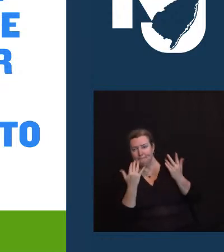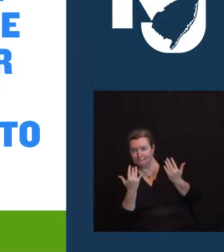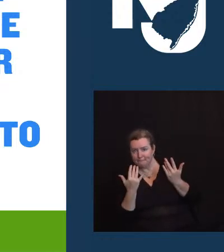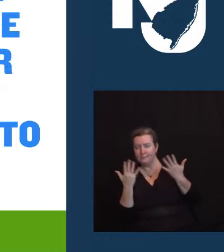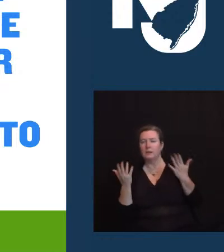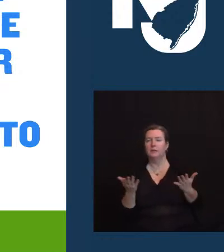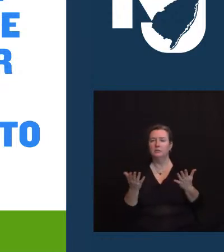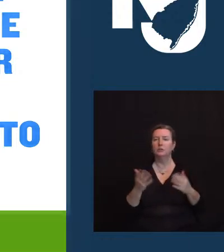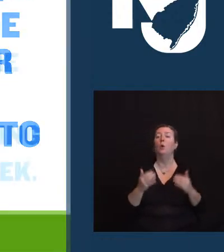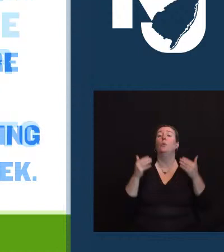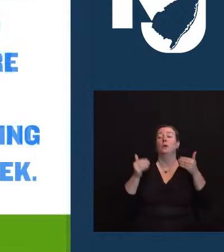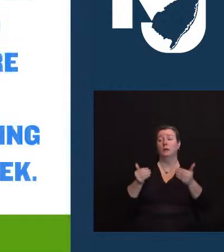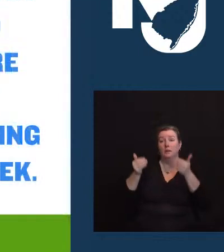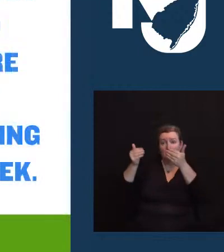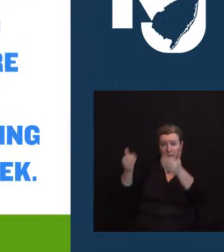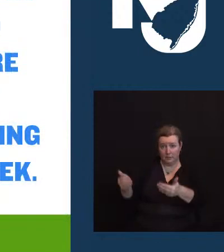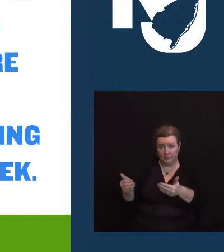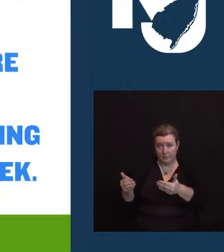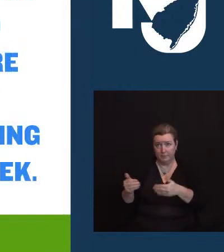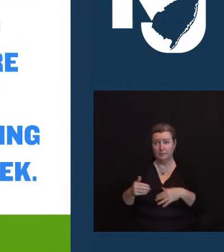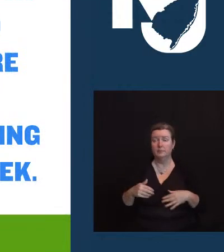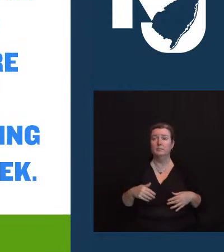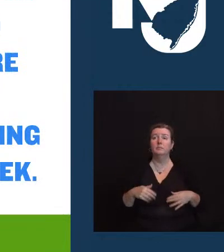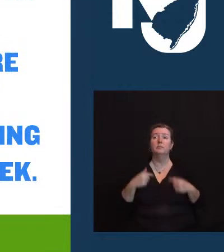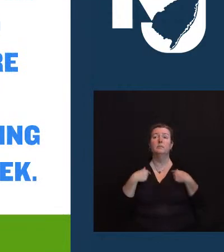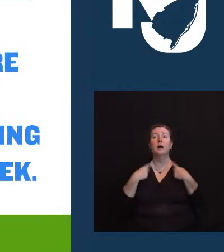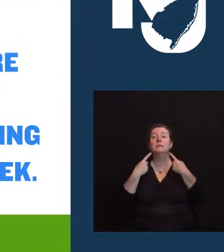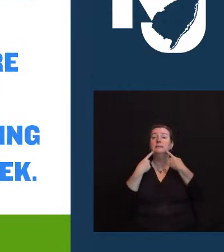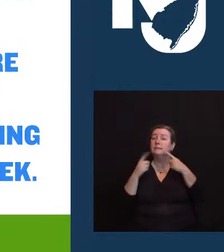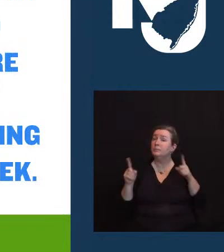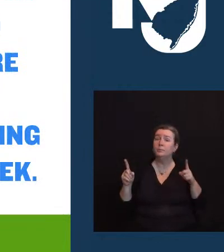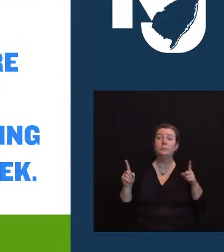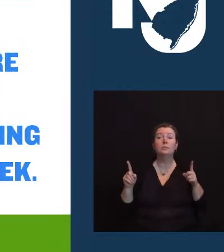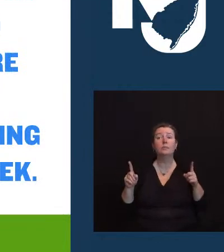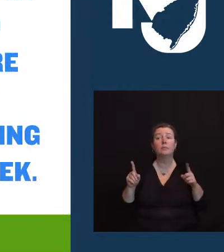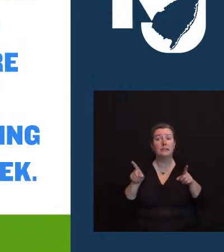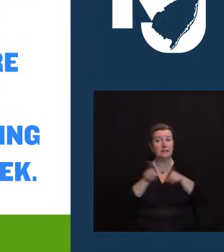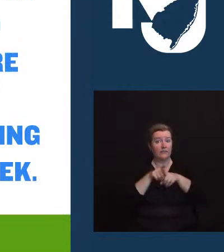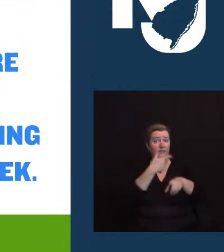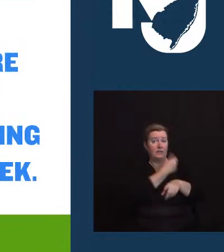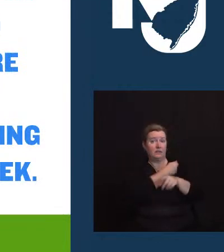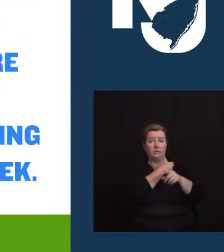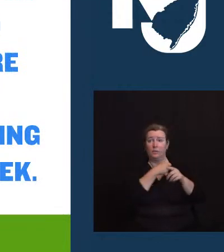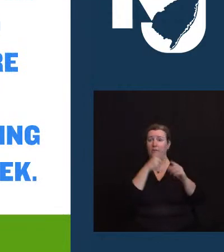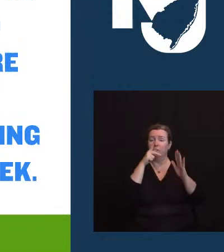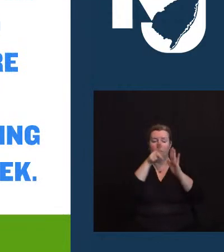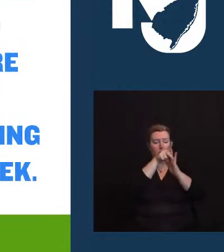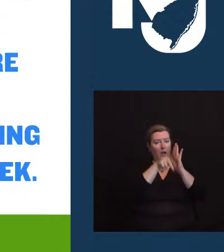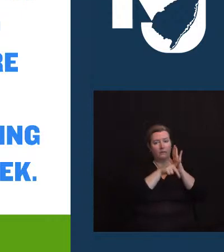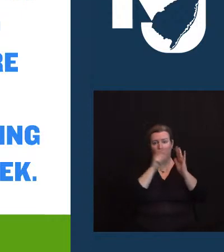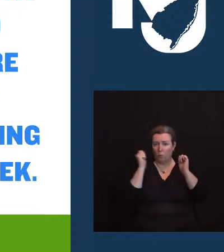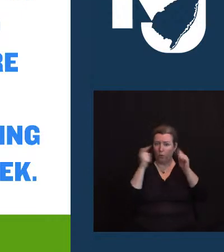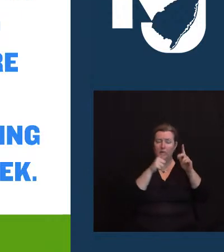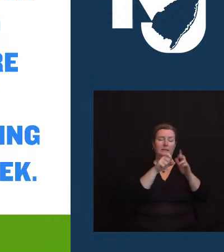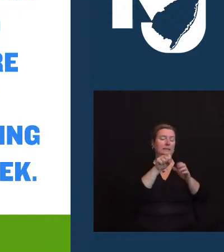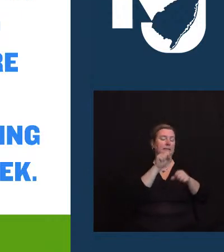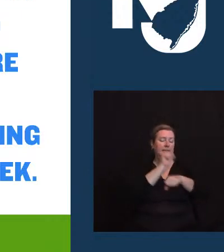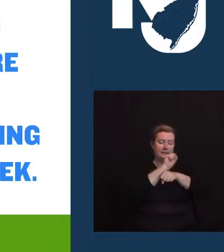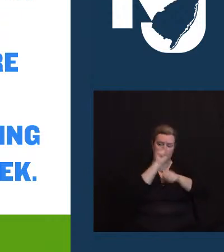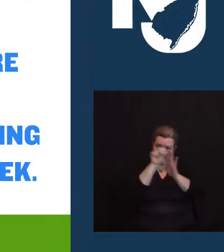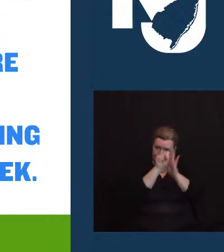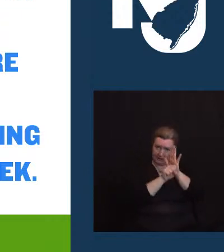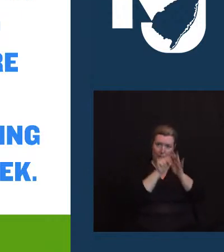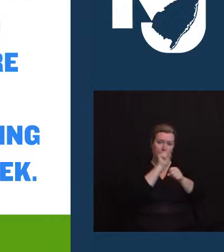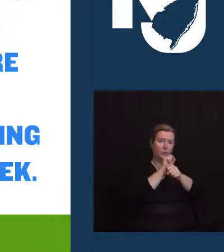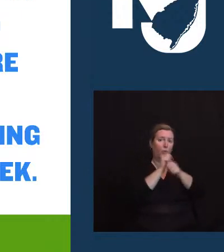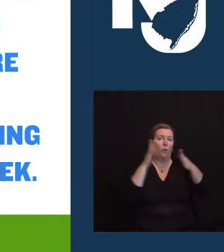related, additionally, I'm announcing the same vaccination policy for all state employees as well, including those at all state